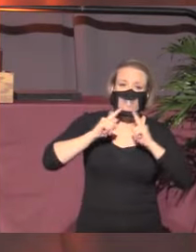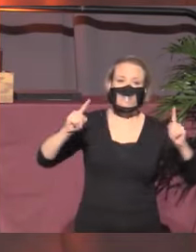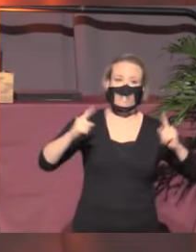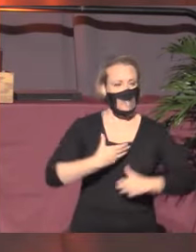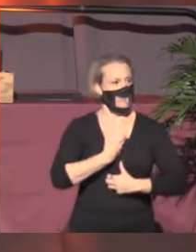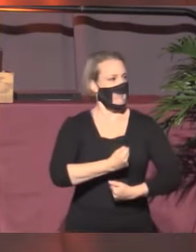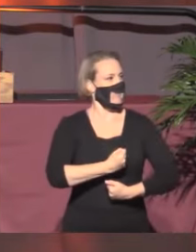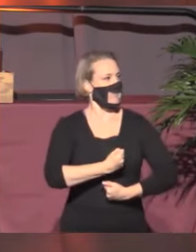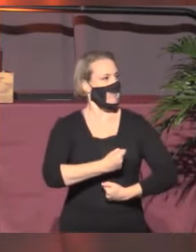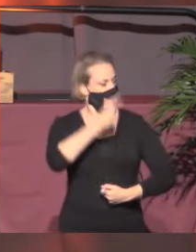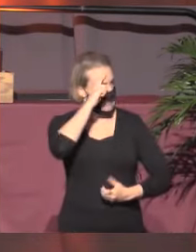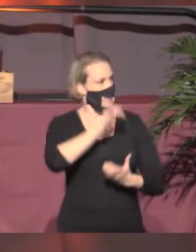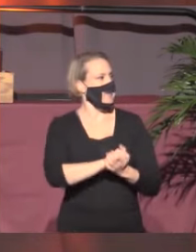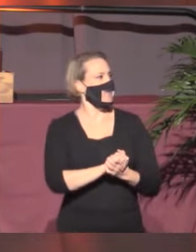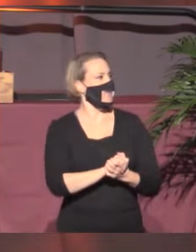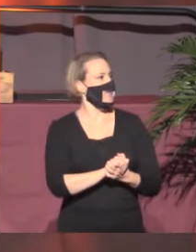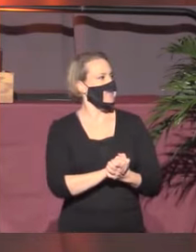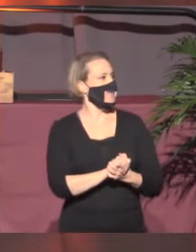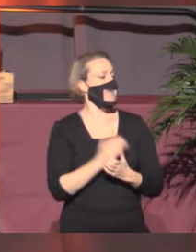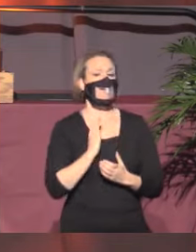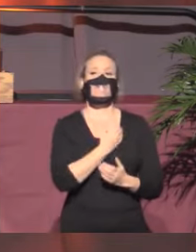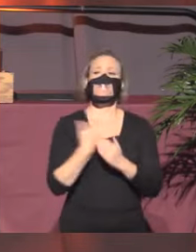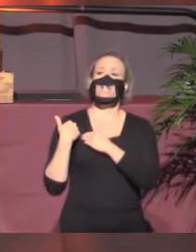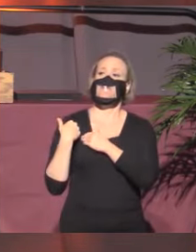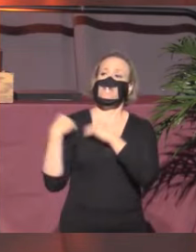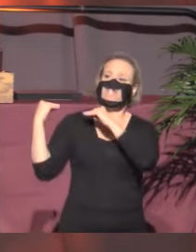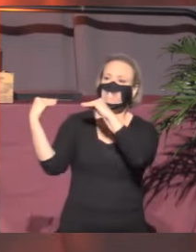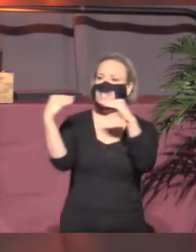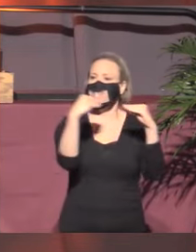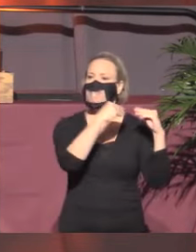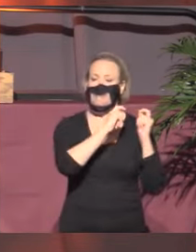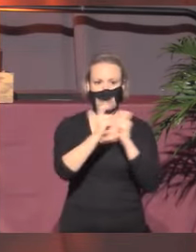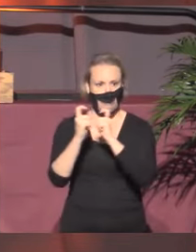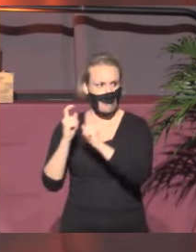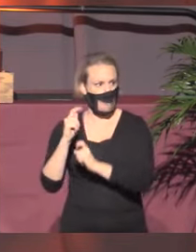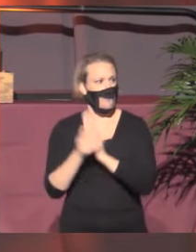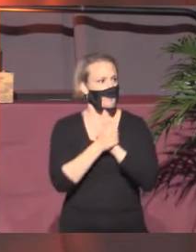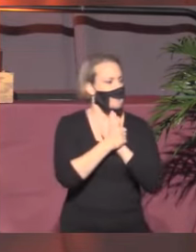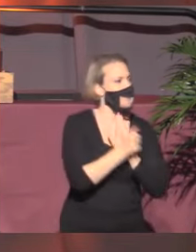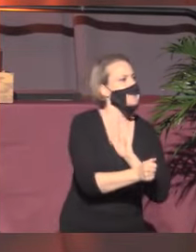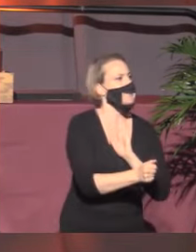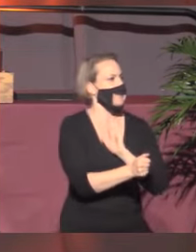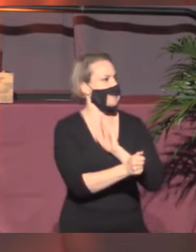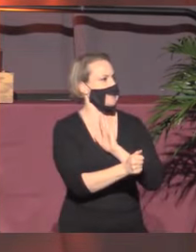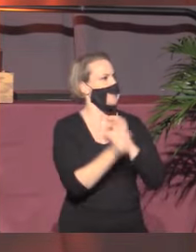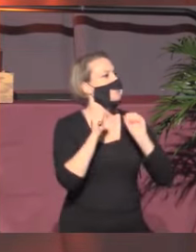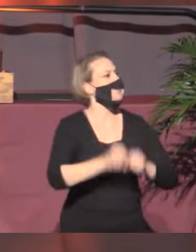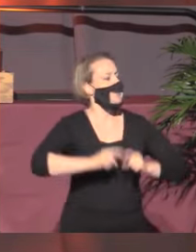to educate you, to give you the tools to speak out and against injustice?